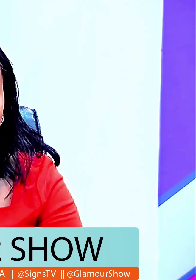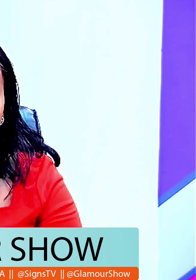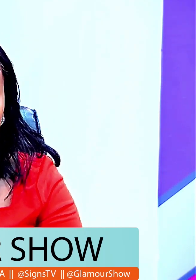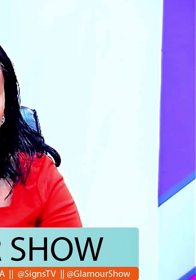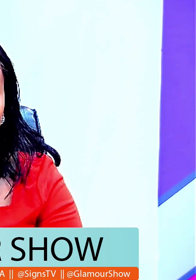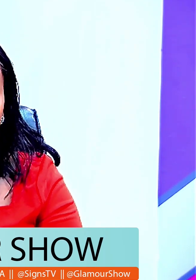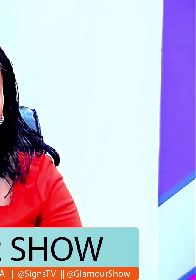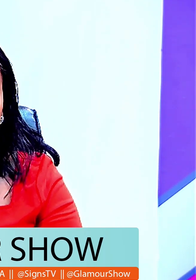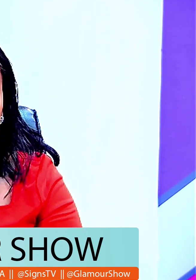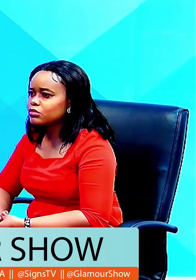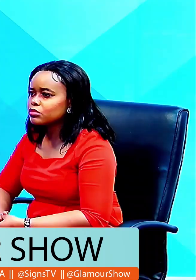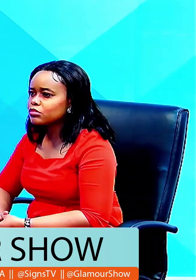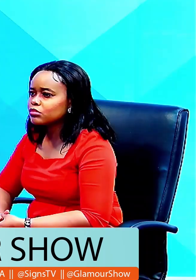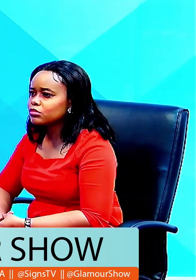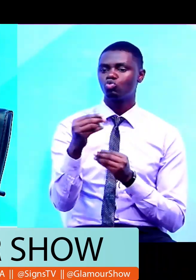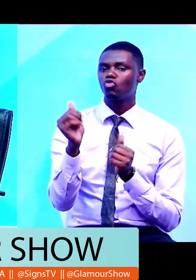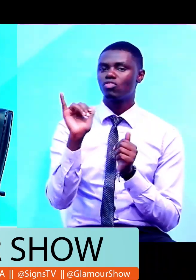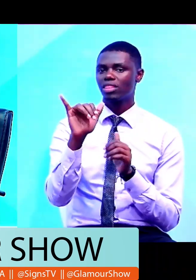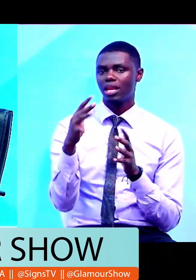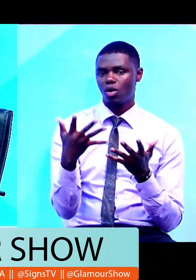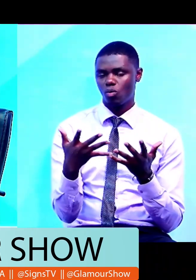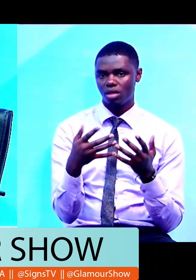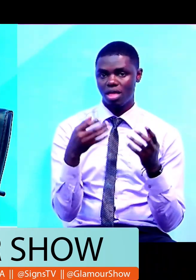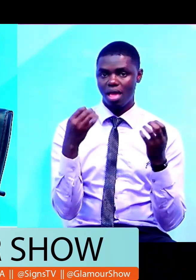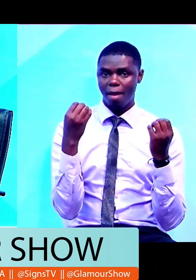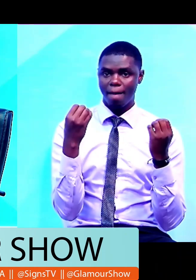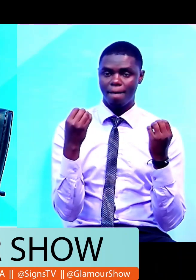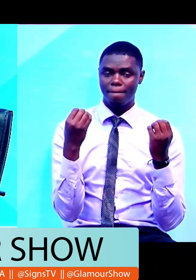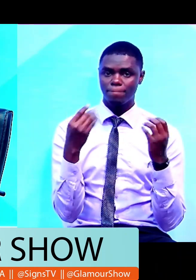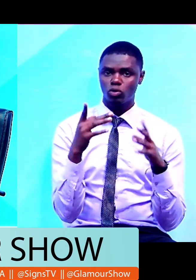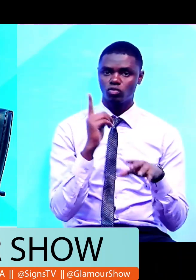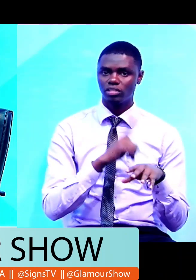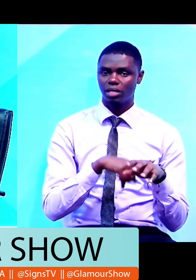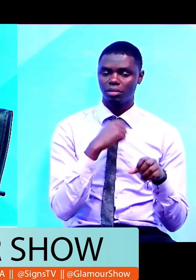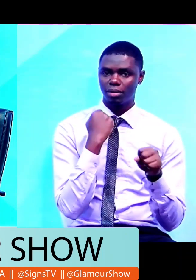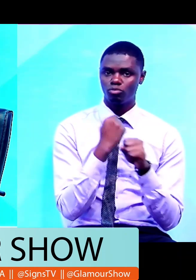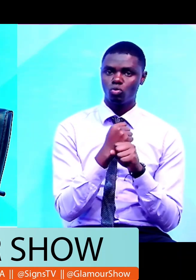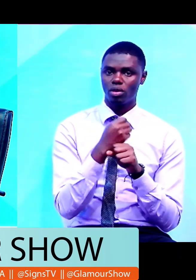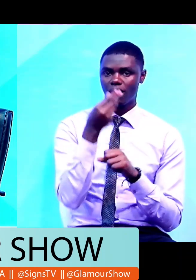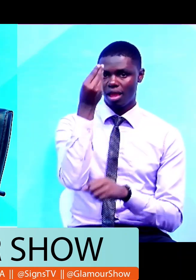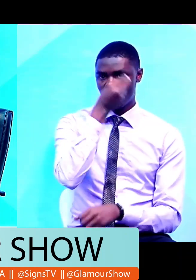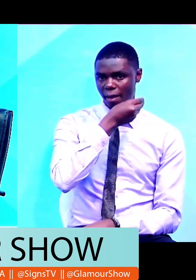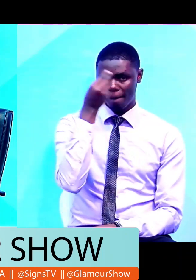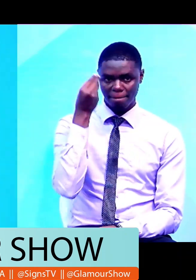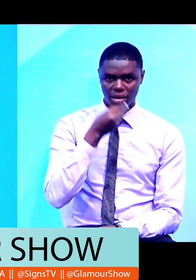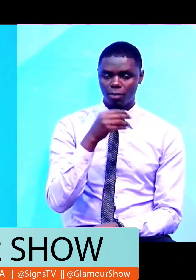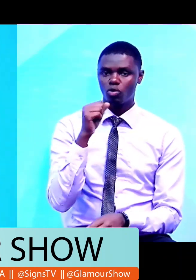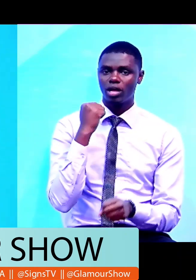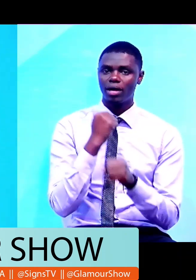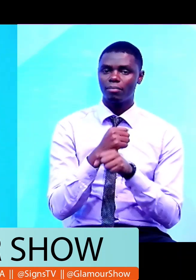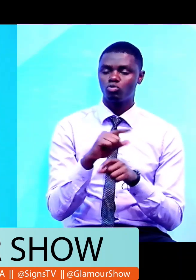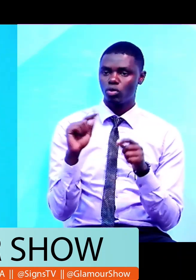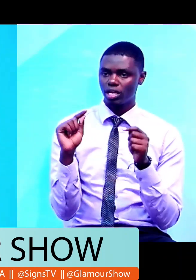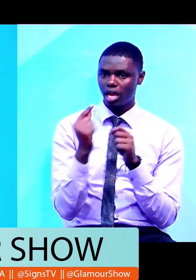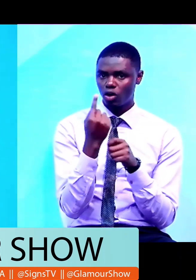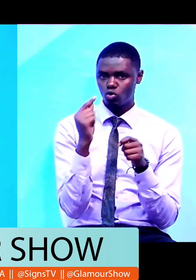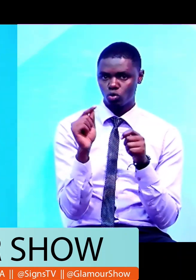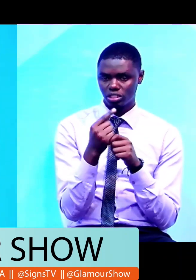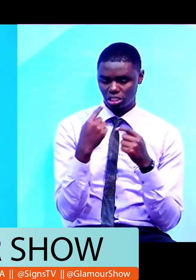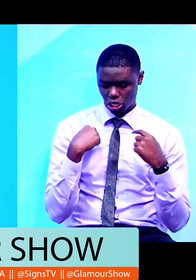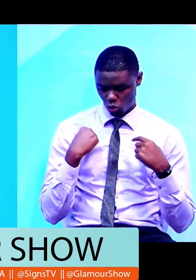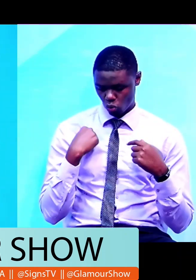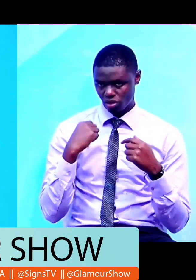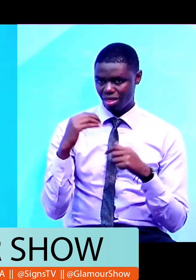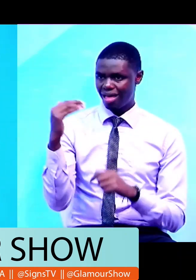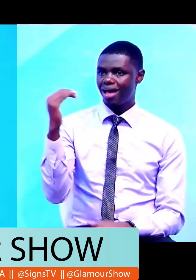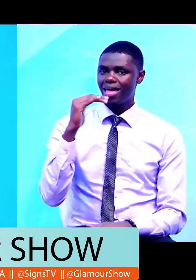that? So most of the time when I am doing makeup or making a crochet outfit, I usually ask for